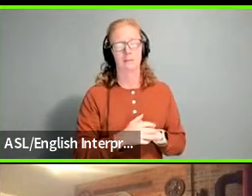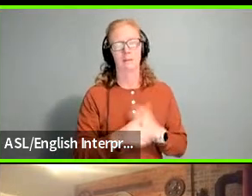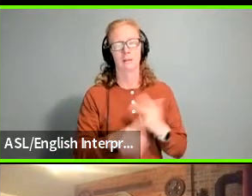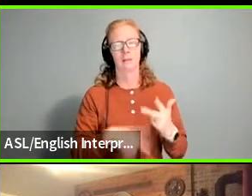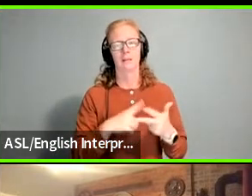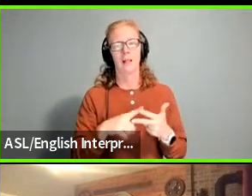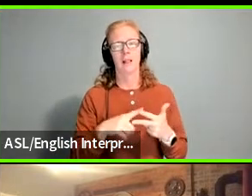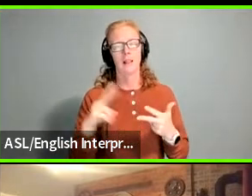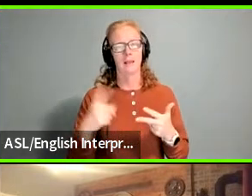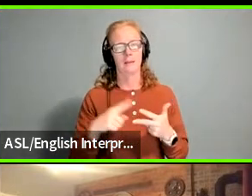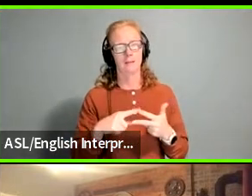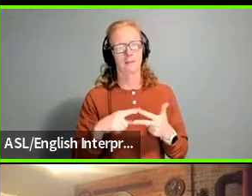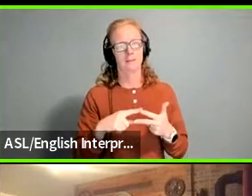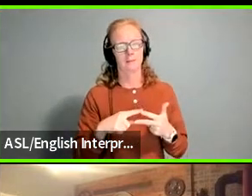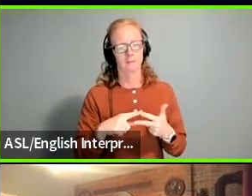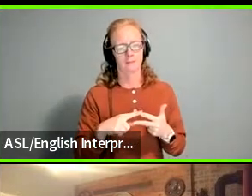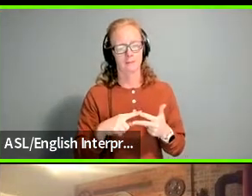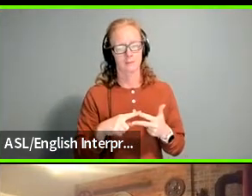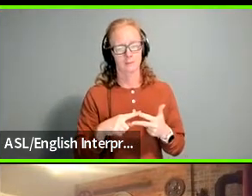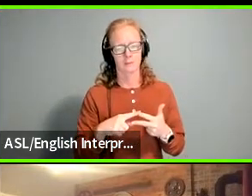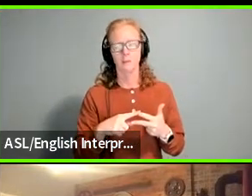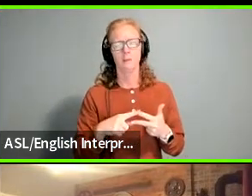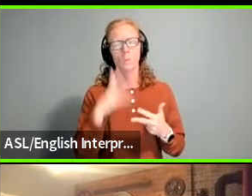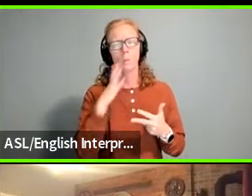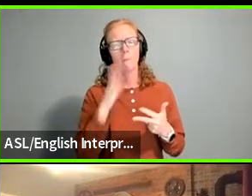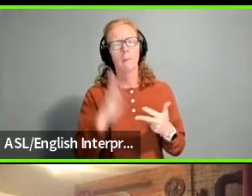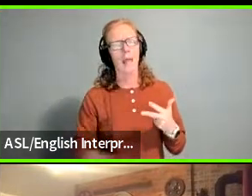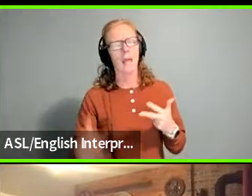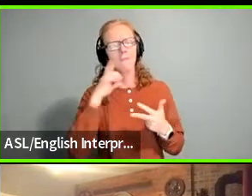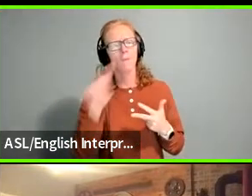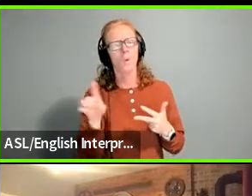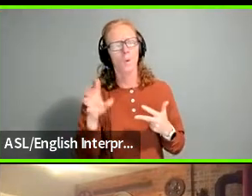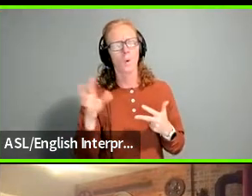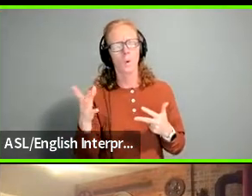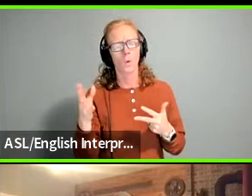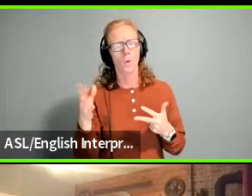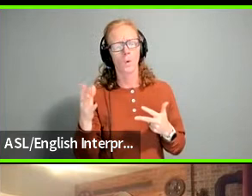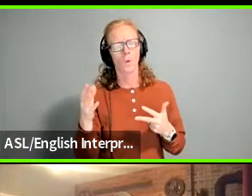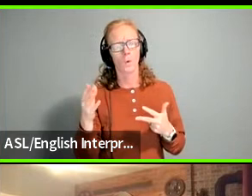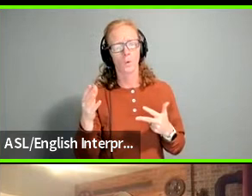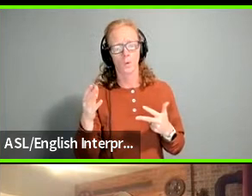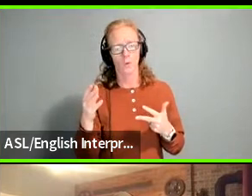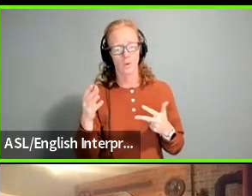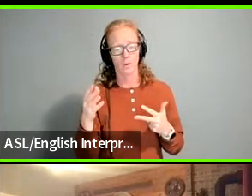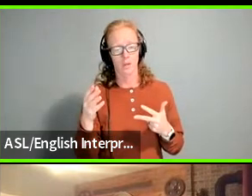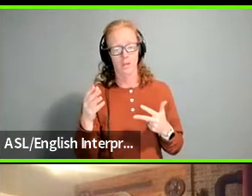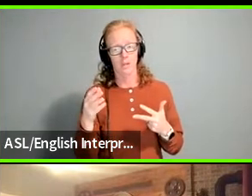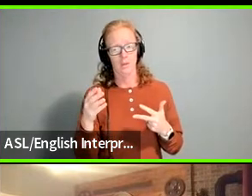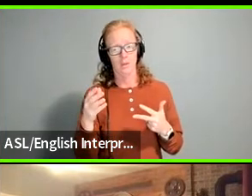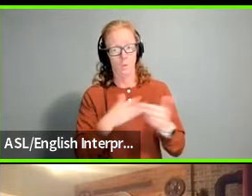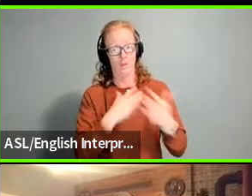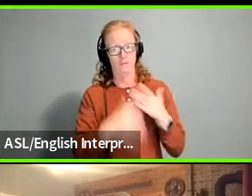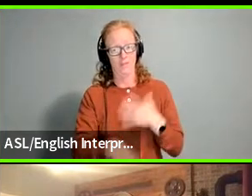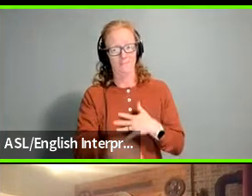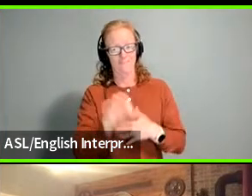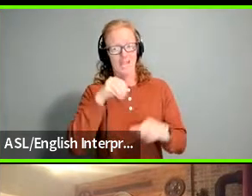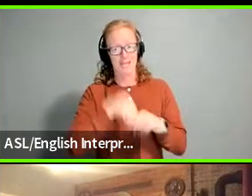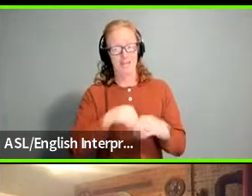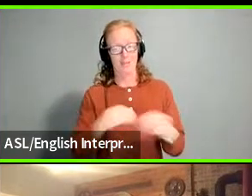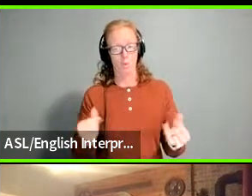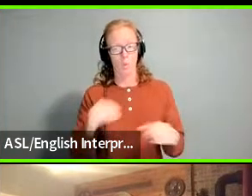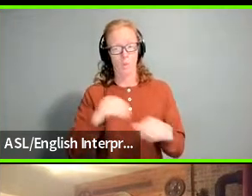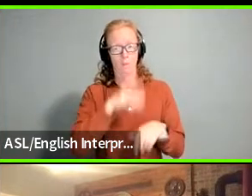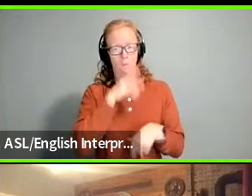And secondly, what is the plan for the items found? You said that